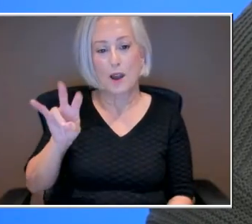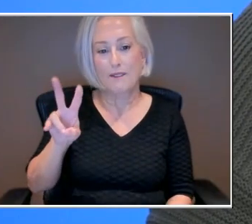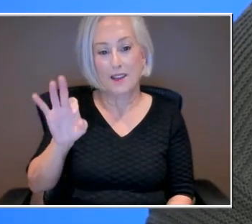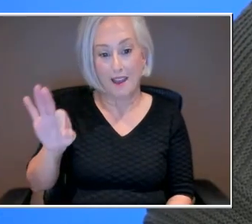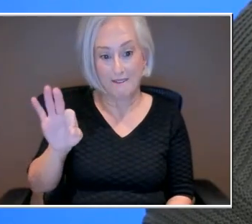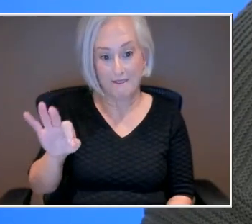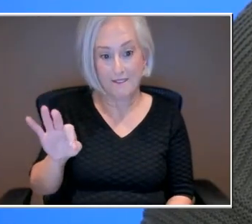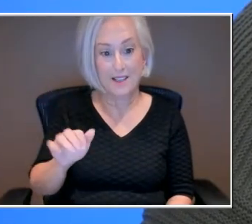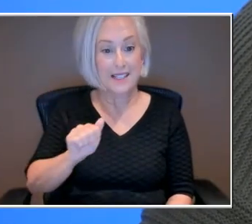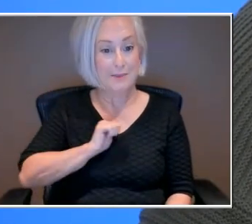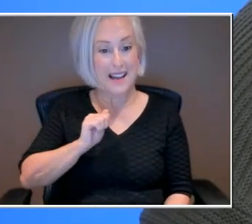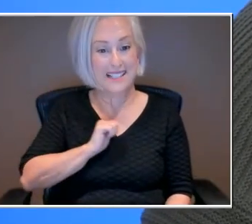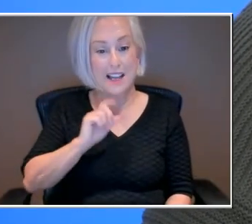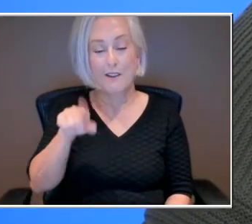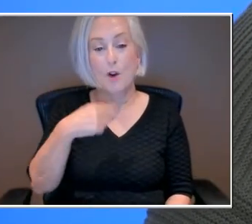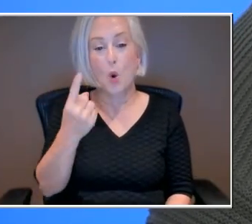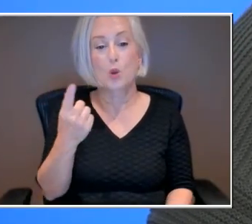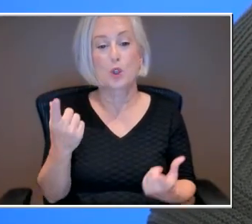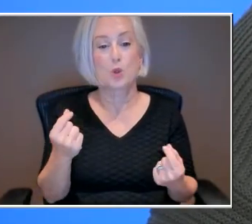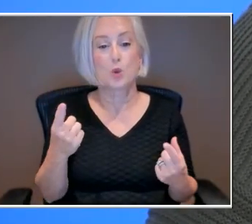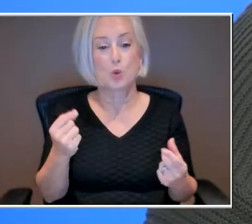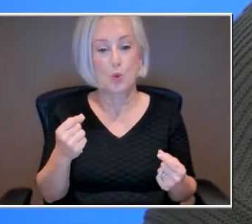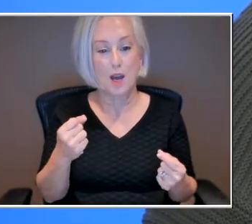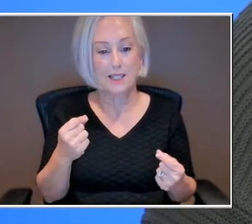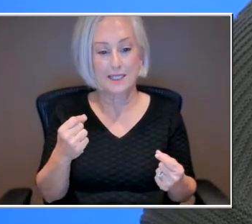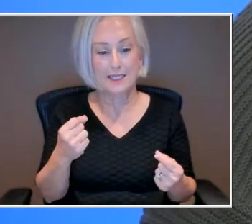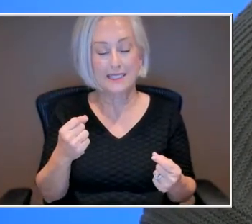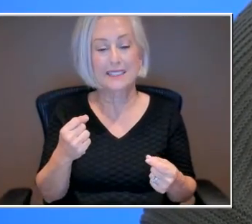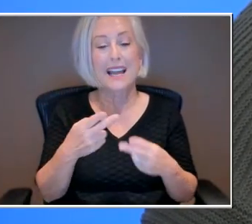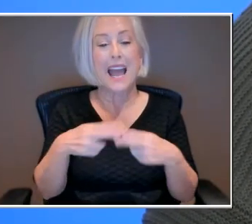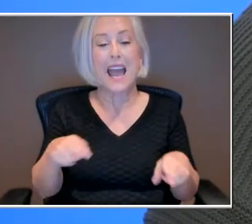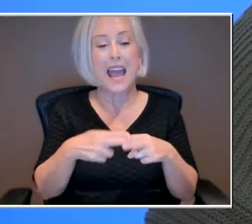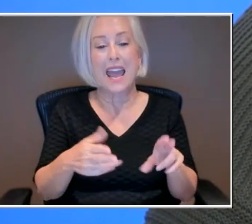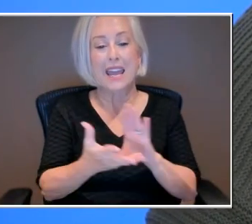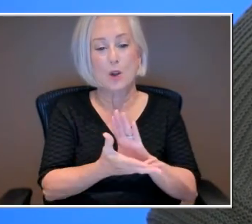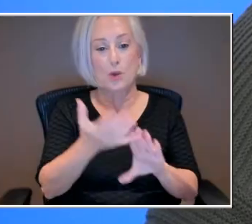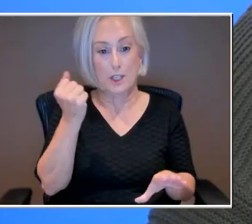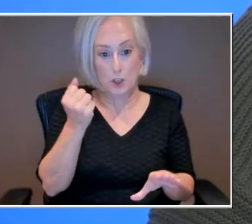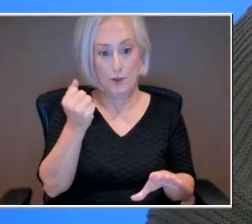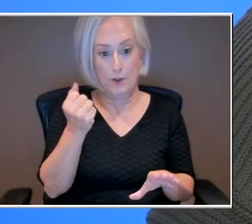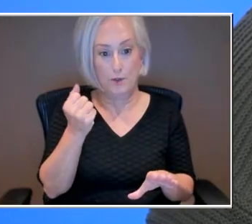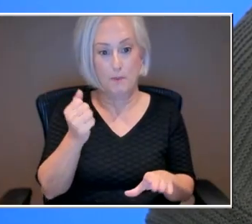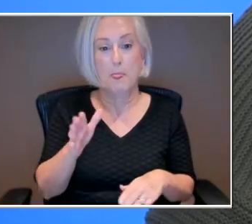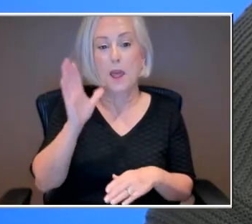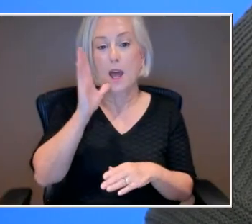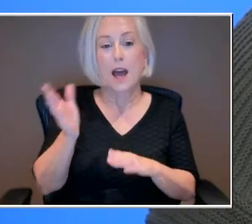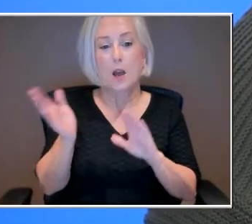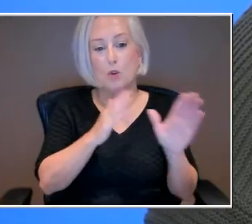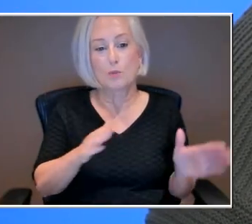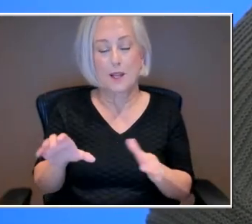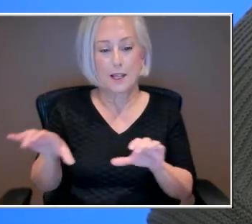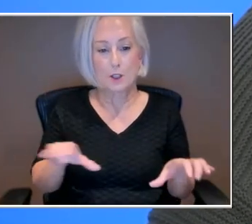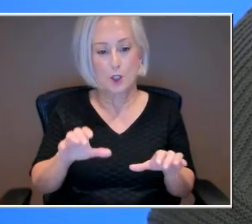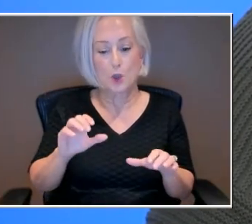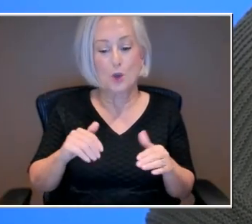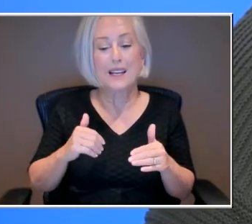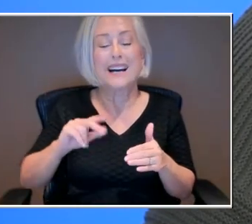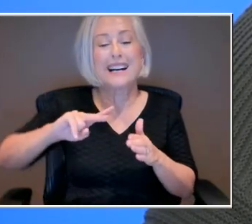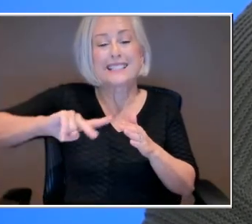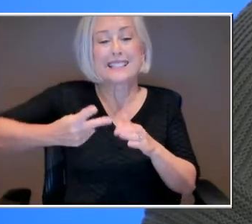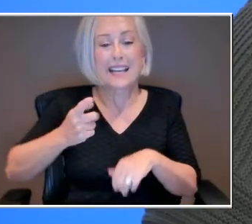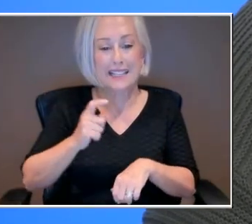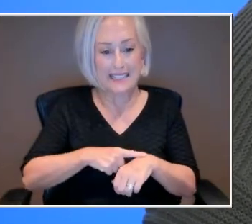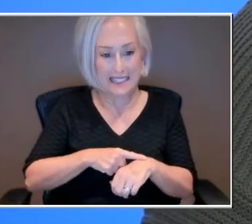egg retrieval prior to my chemo, but plan to do another round of IVF and egg retrieval and embryo